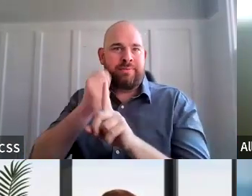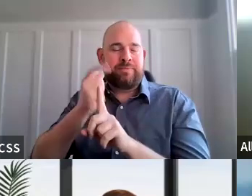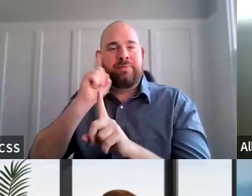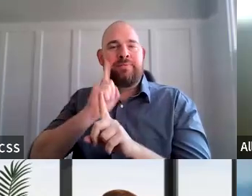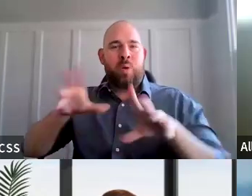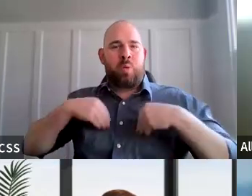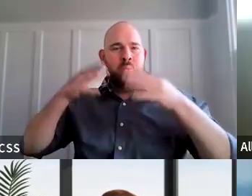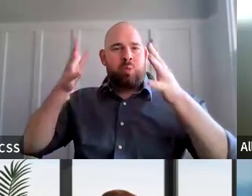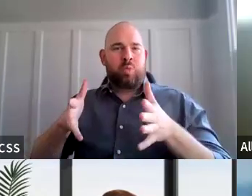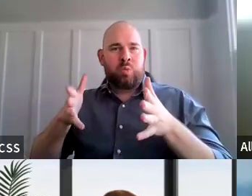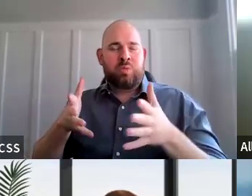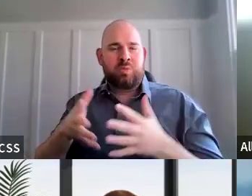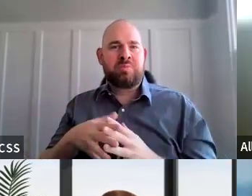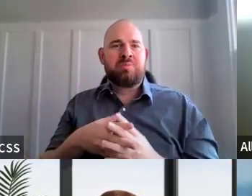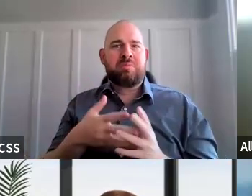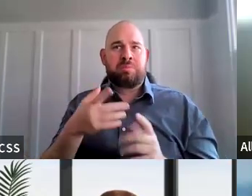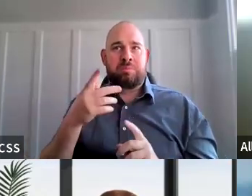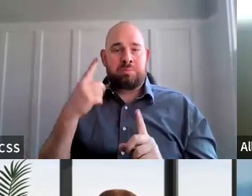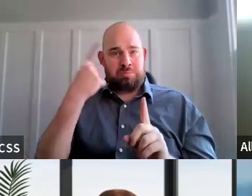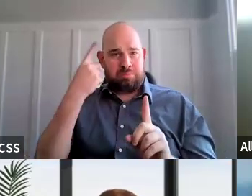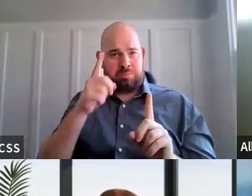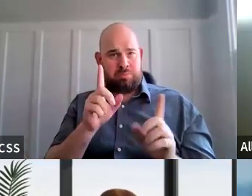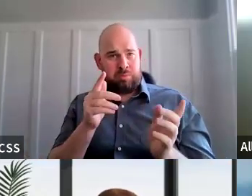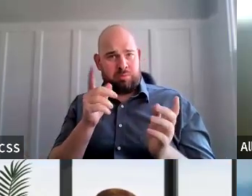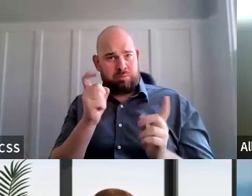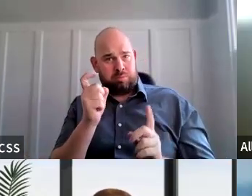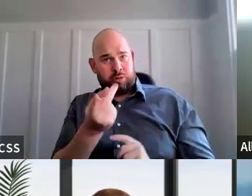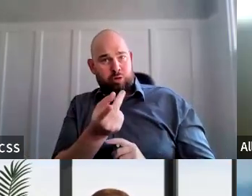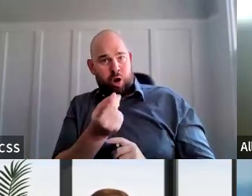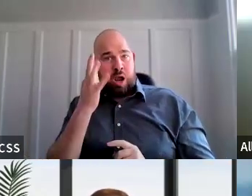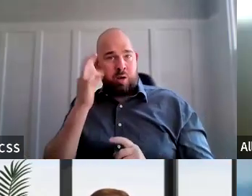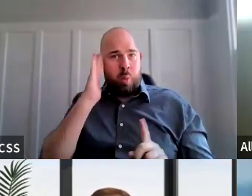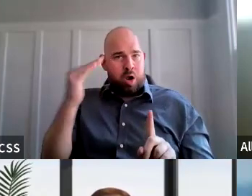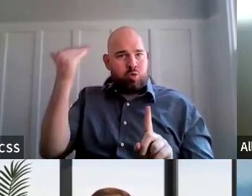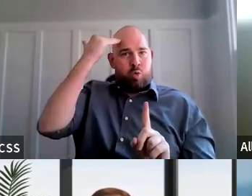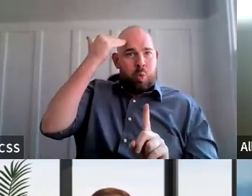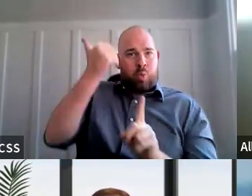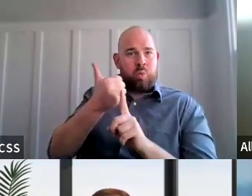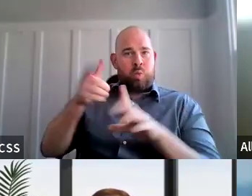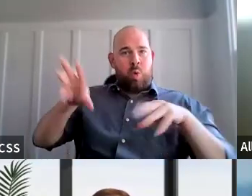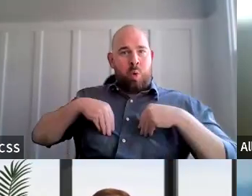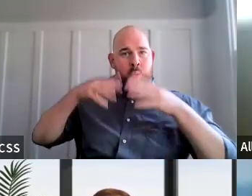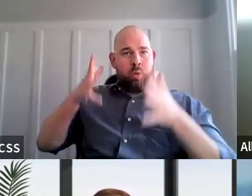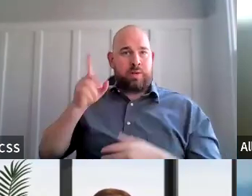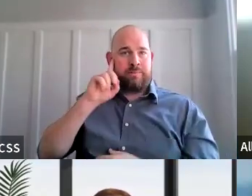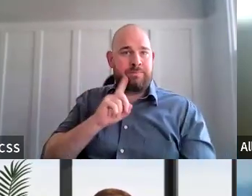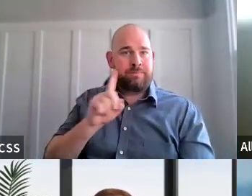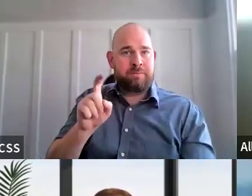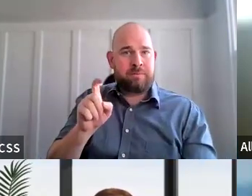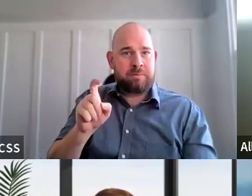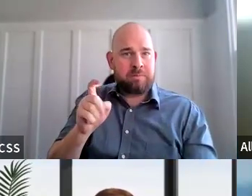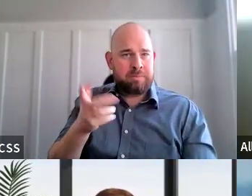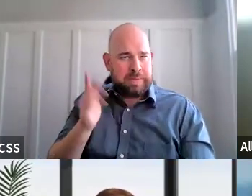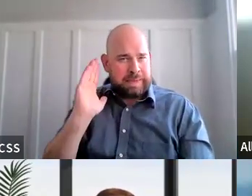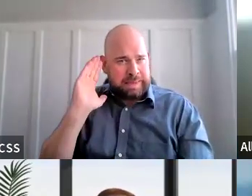people wonder if the owner is deaf, does the animal know, right? Will they be able to figure